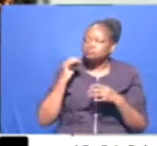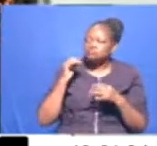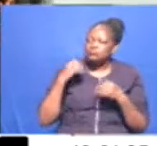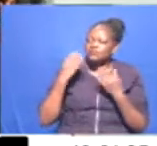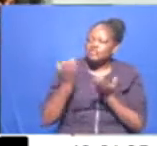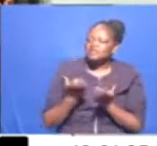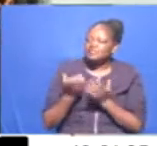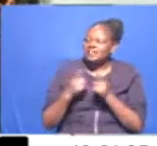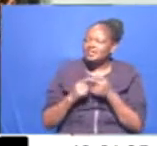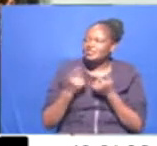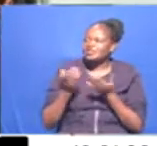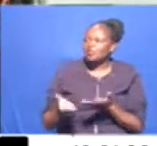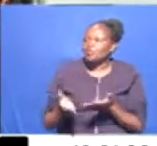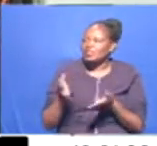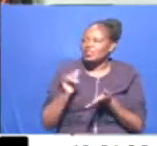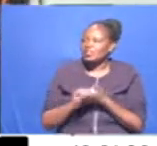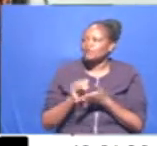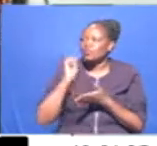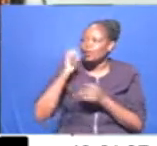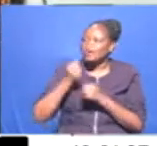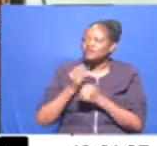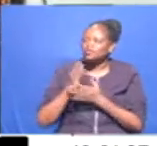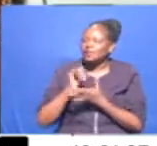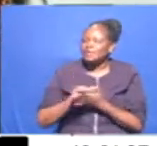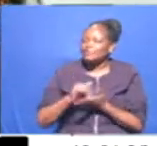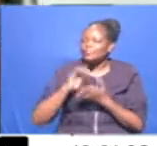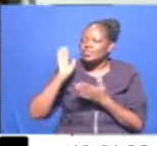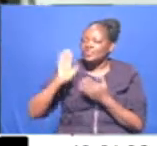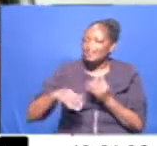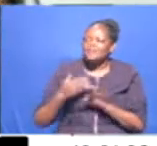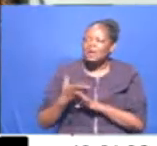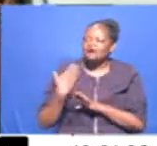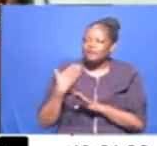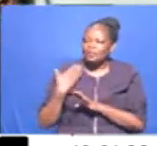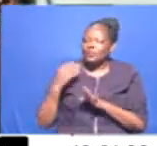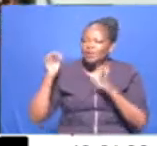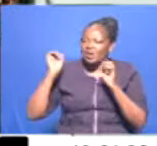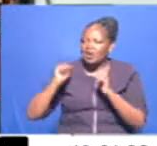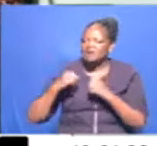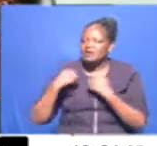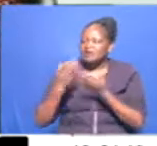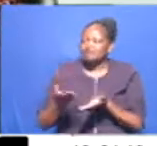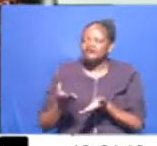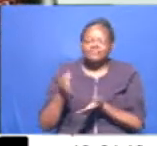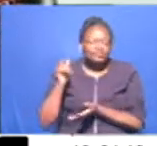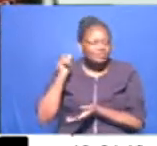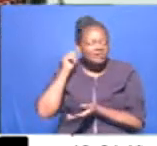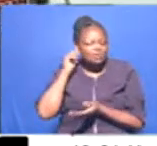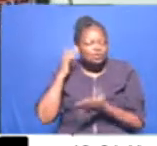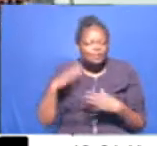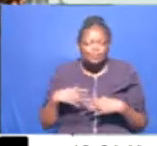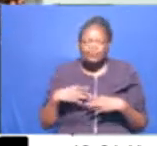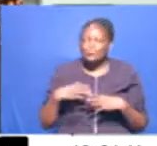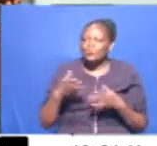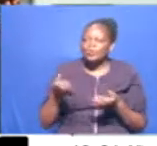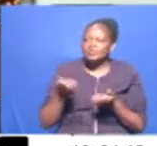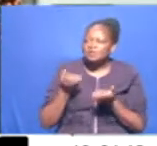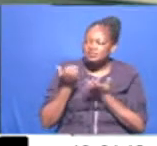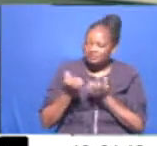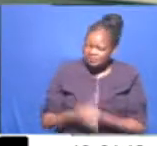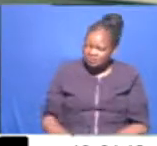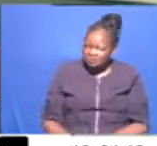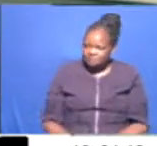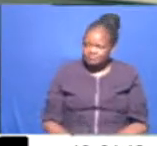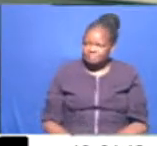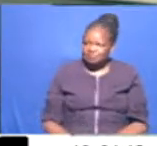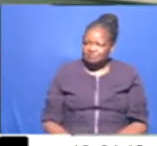now that we are going to ensure that more than ever before, we can give a listening ear to the people who need these services. Wow, what